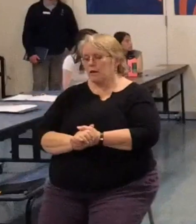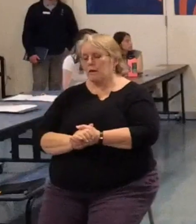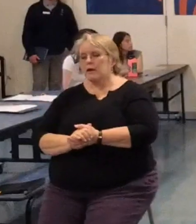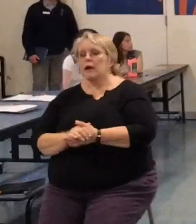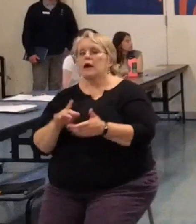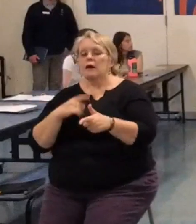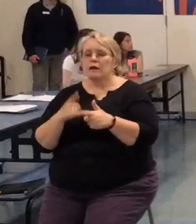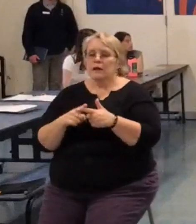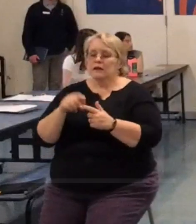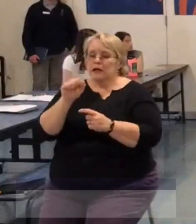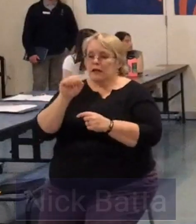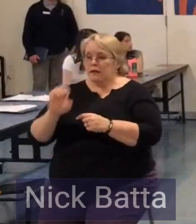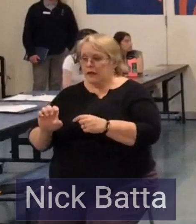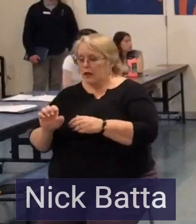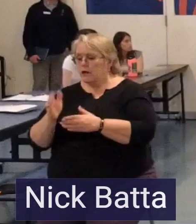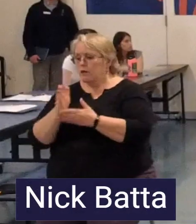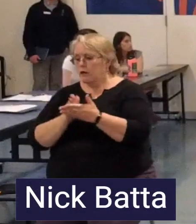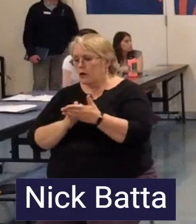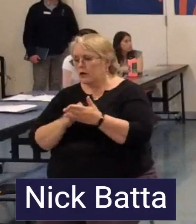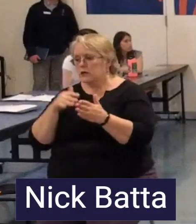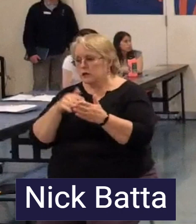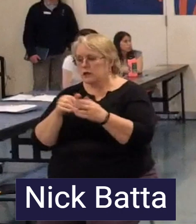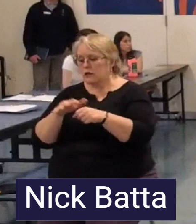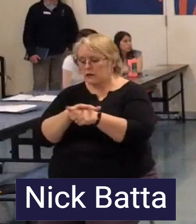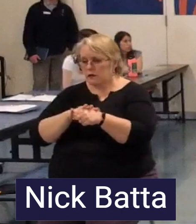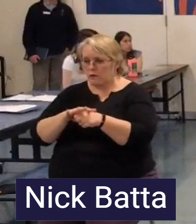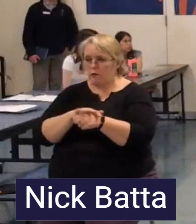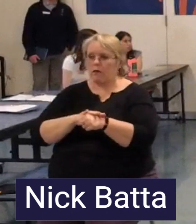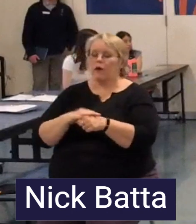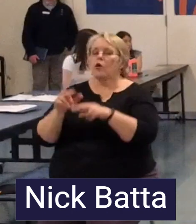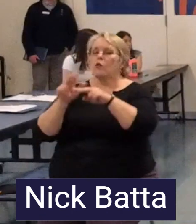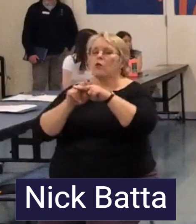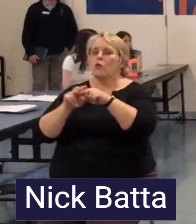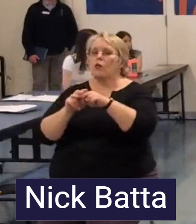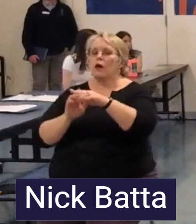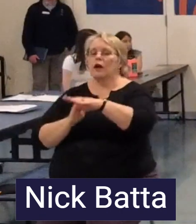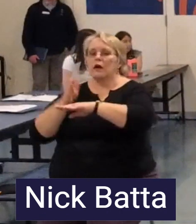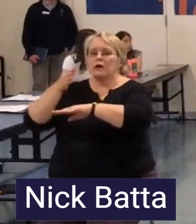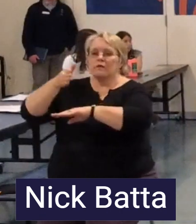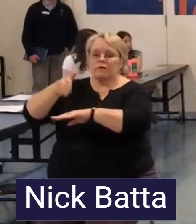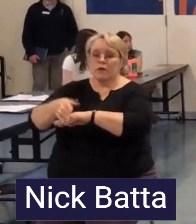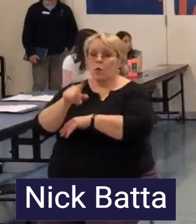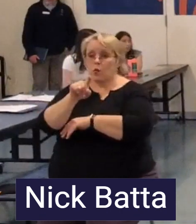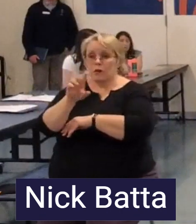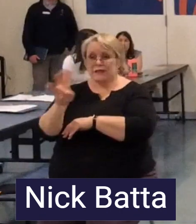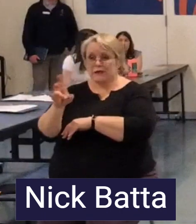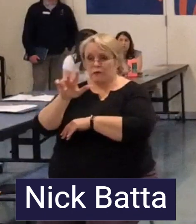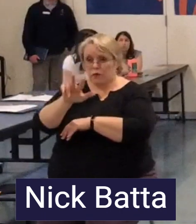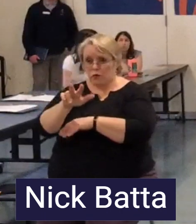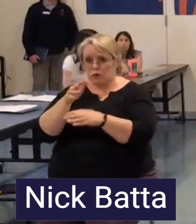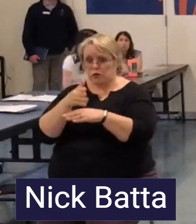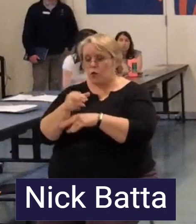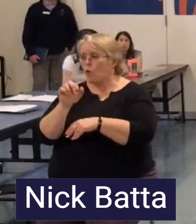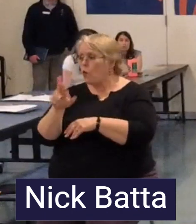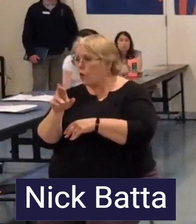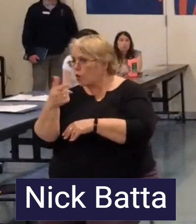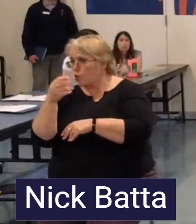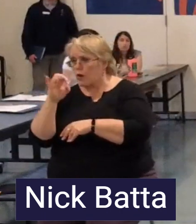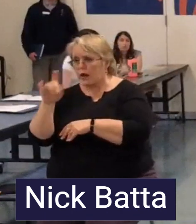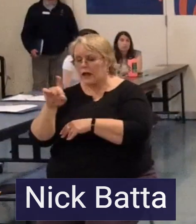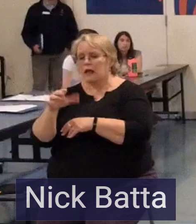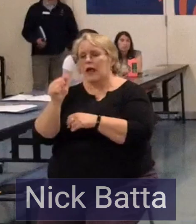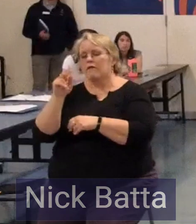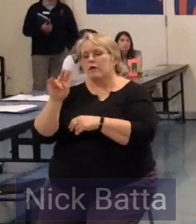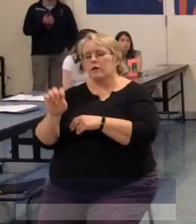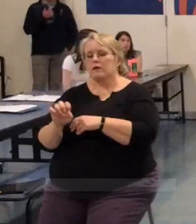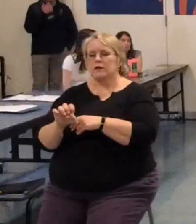And then in the southeast portion of our study area, a railroad overpass could be built at either 173rd Street or Grand Avenue. These